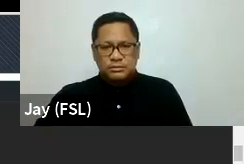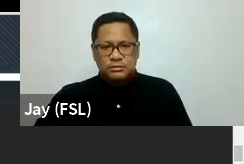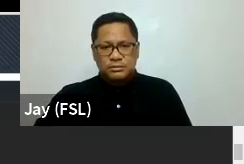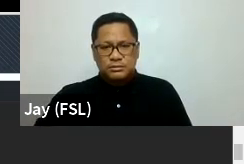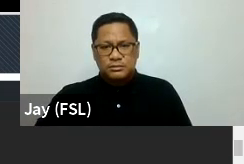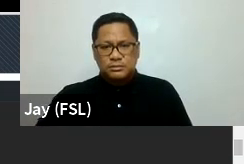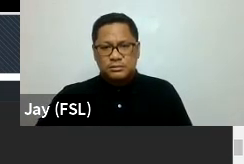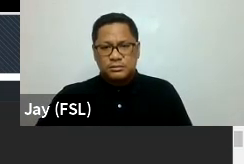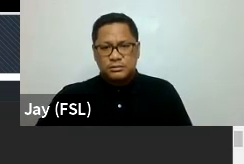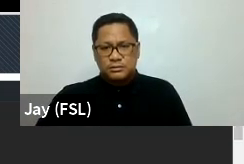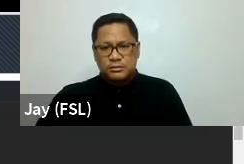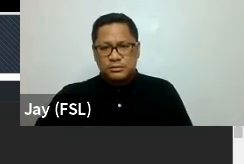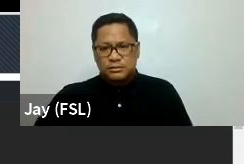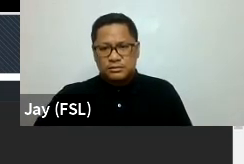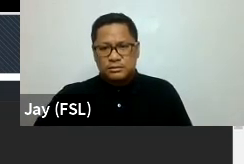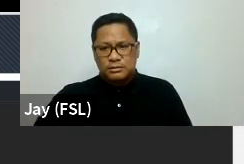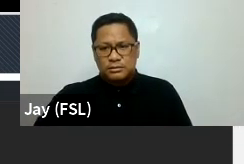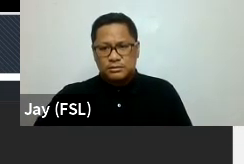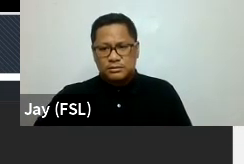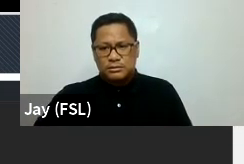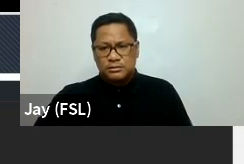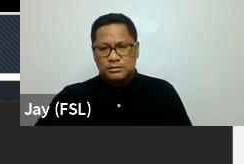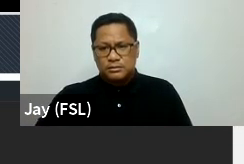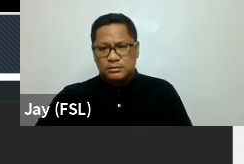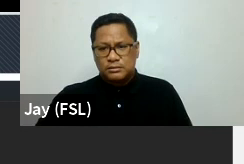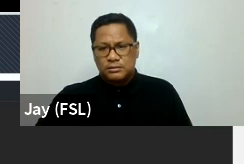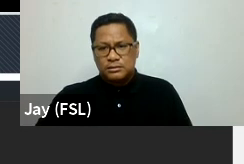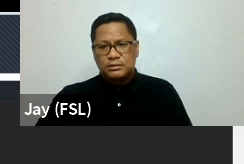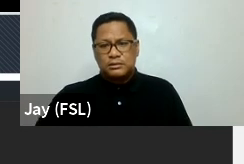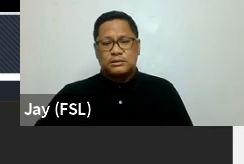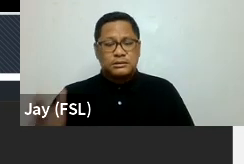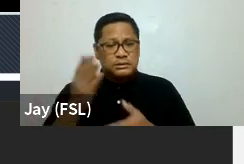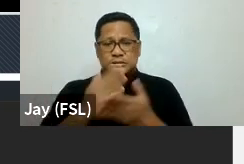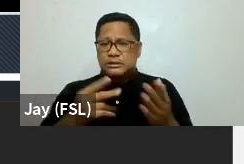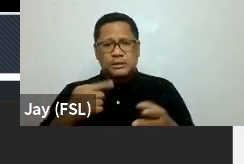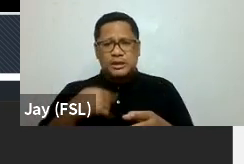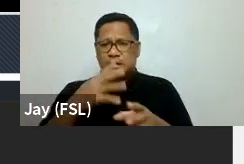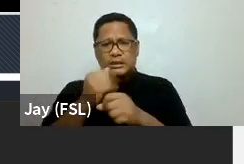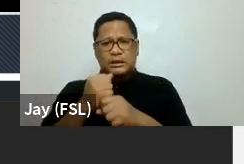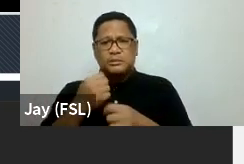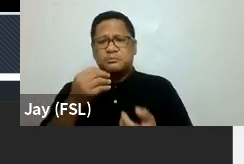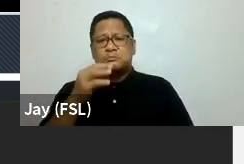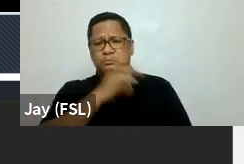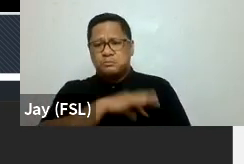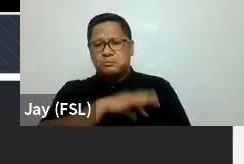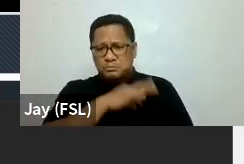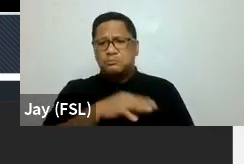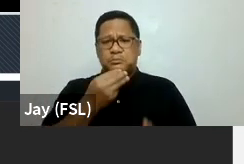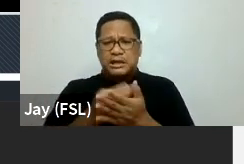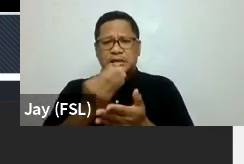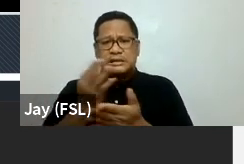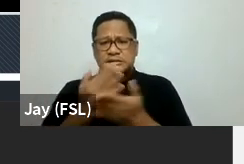my posts. These are some, I have earned some money, some pro bono.